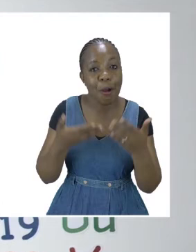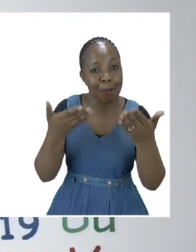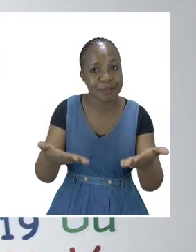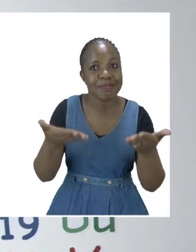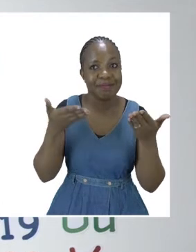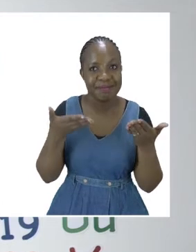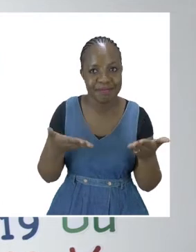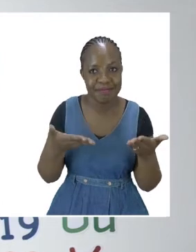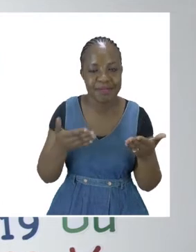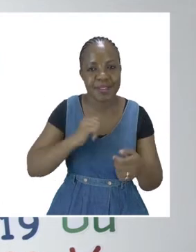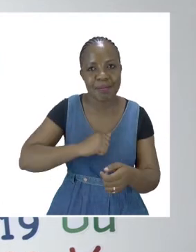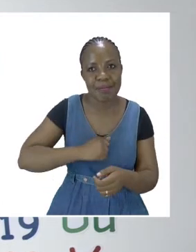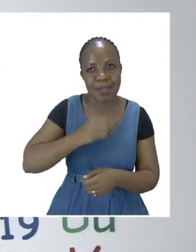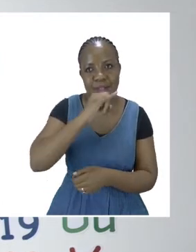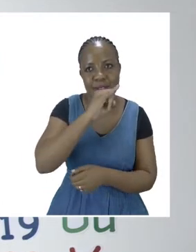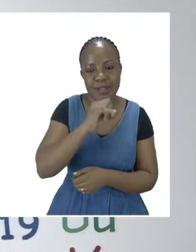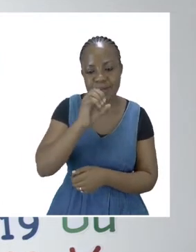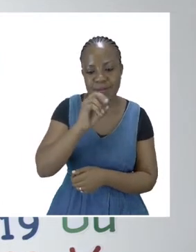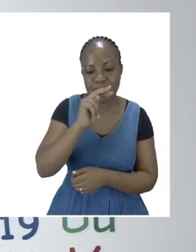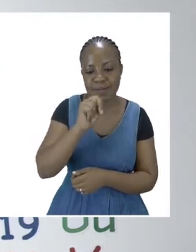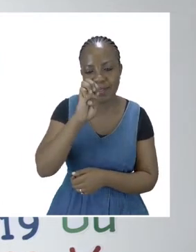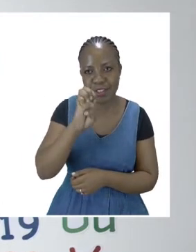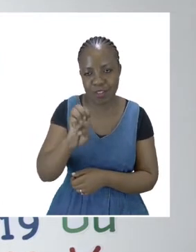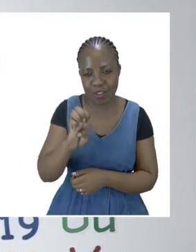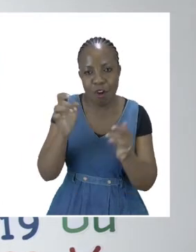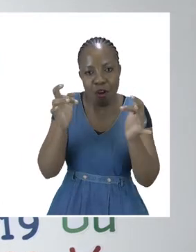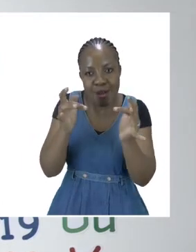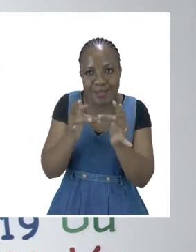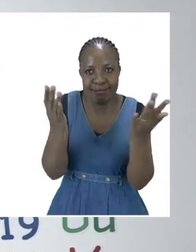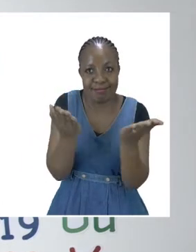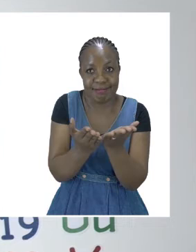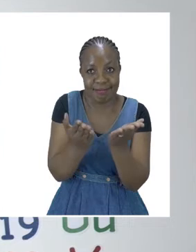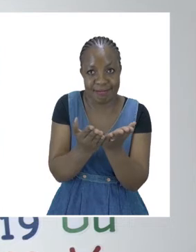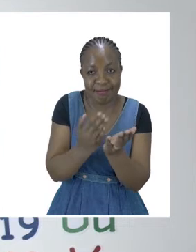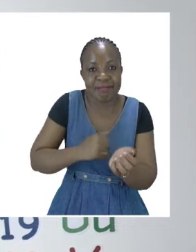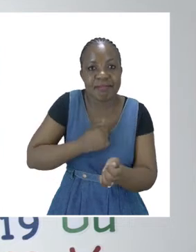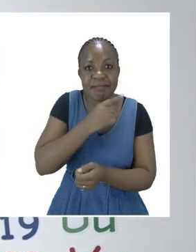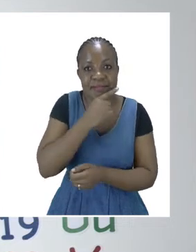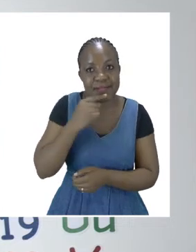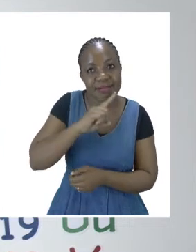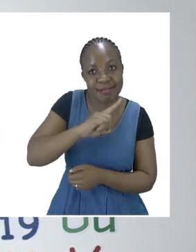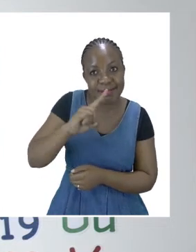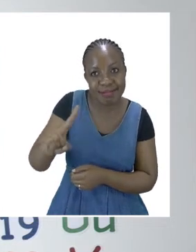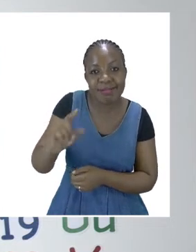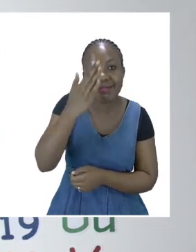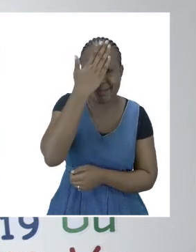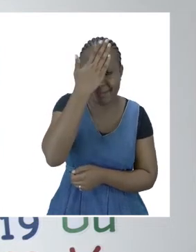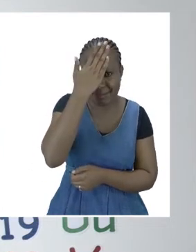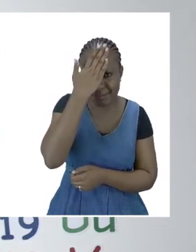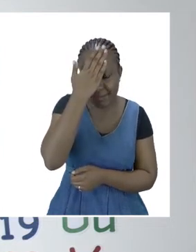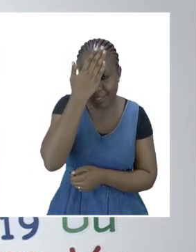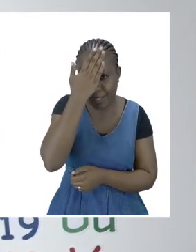Welcome to My Zone Online School. My name is Teacher Mutsa. Get your education